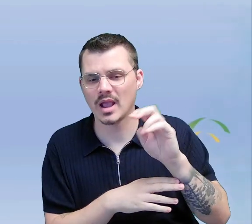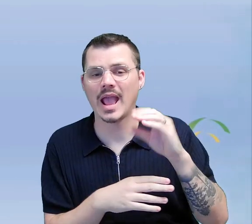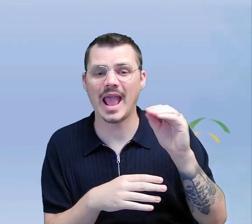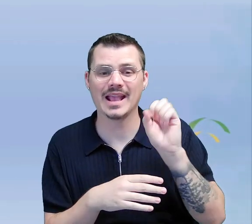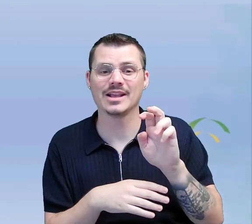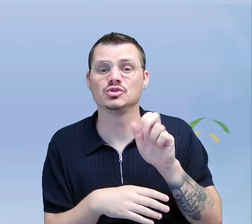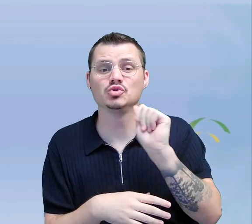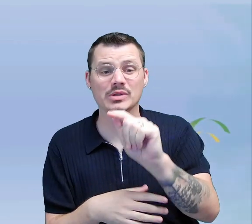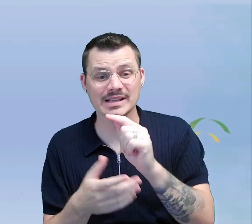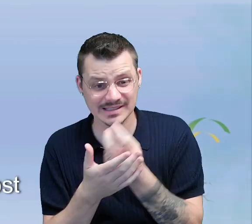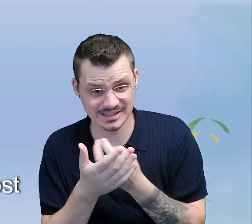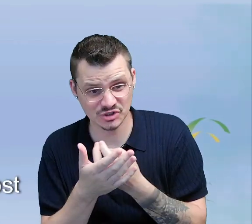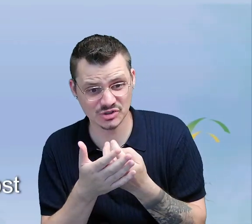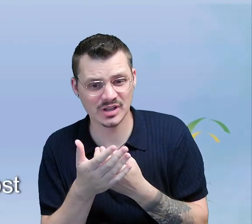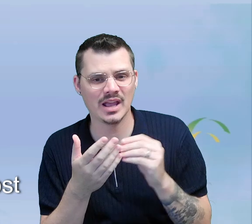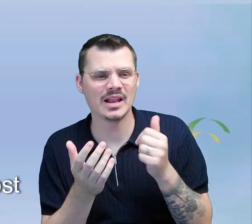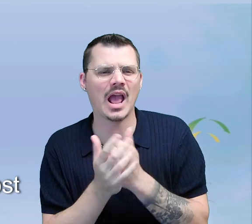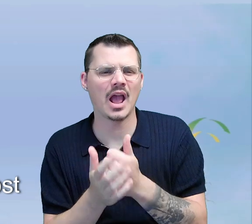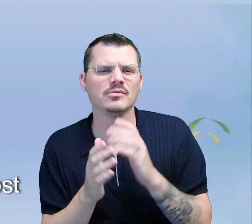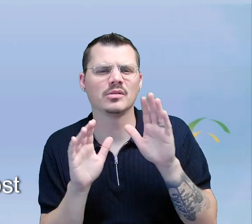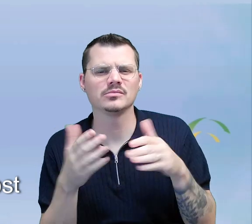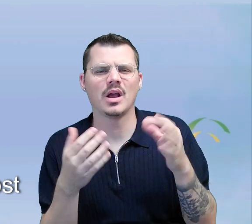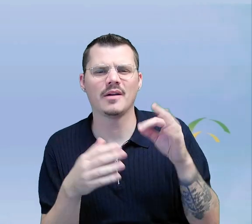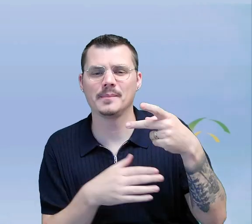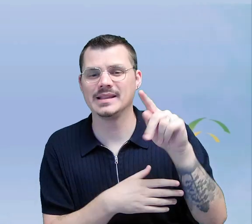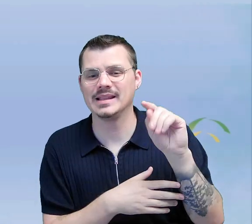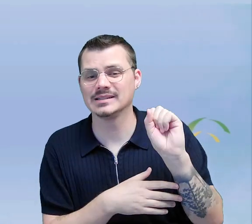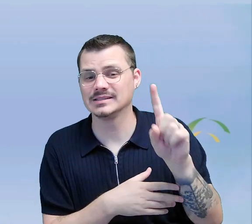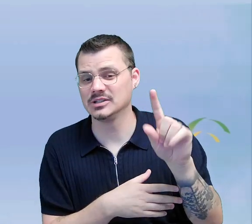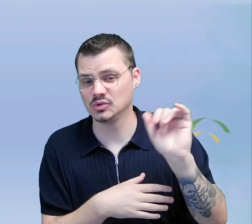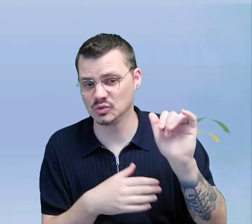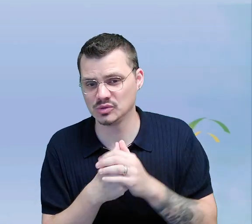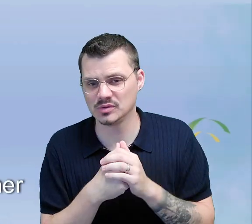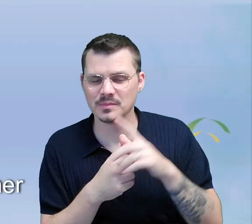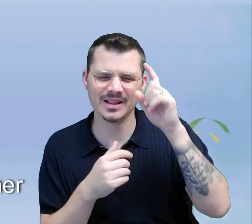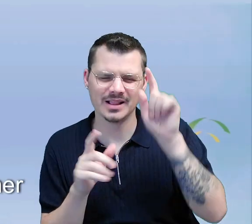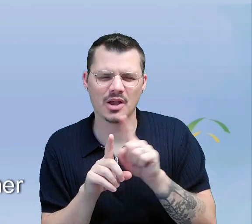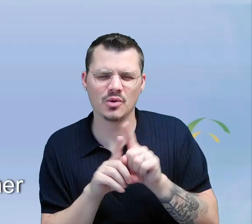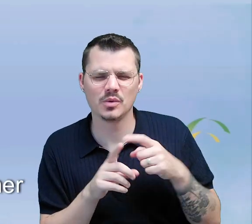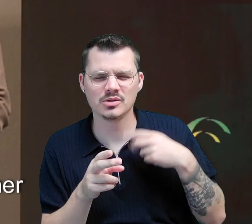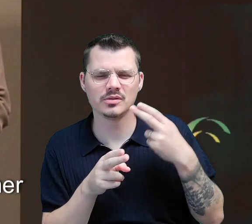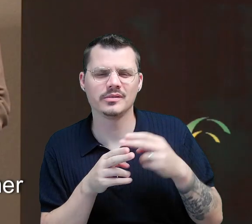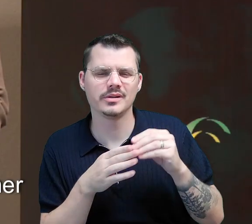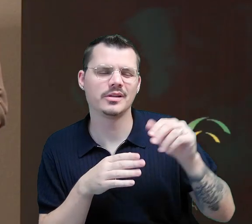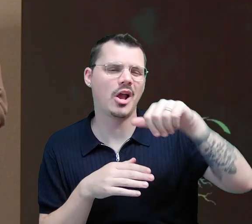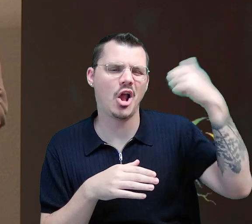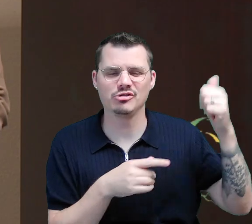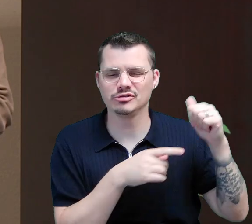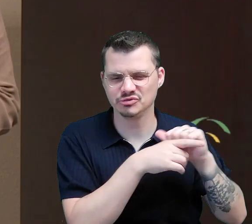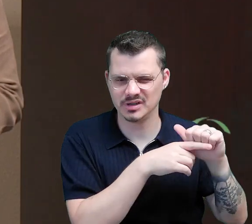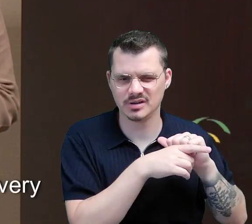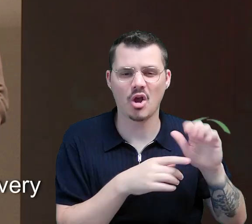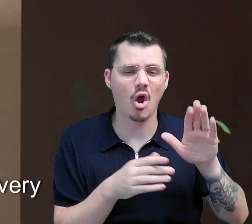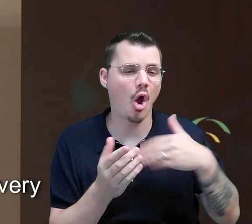treat seizures and help attenuate the symptoms of post-traumatic stress disorder. Because, like we talked about in other